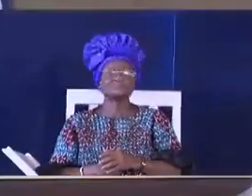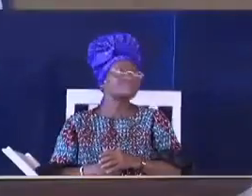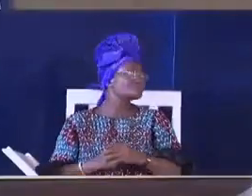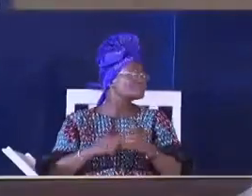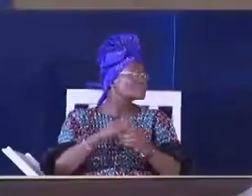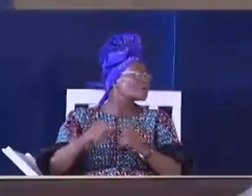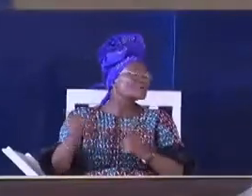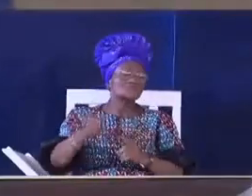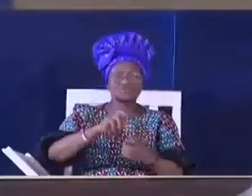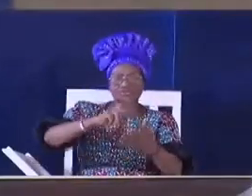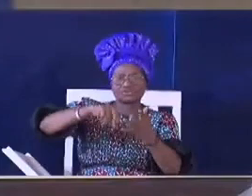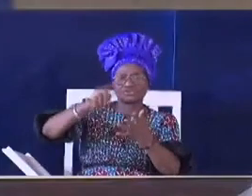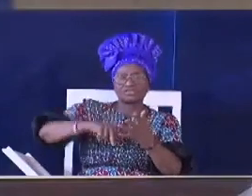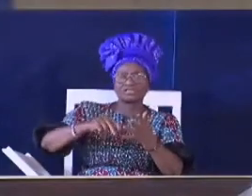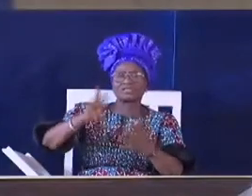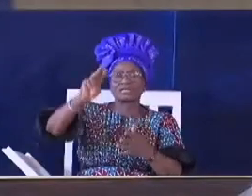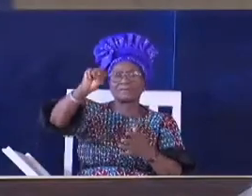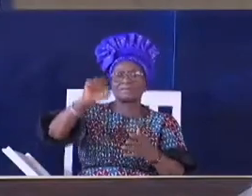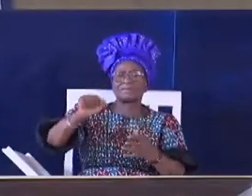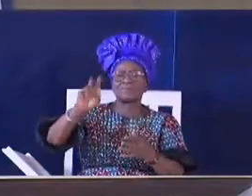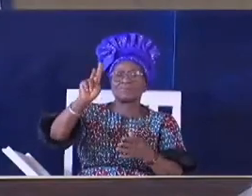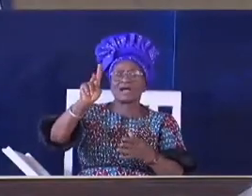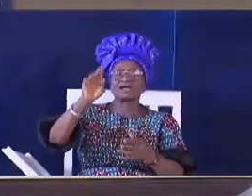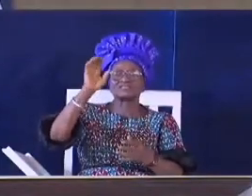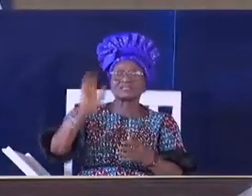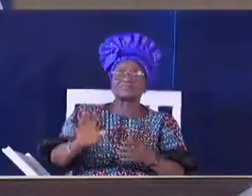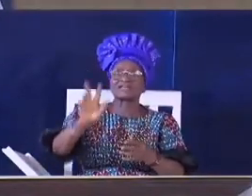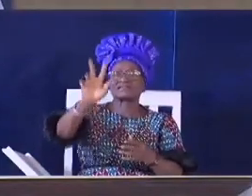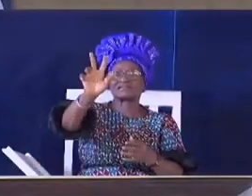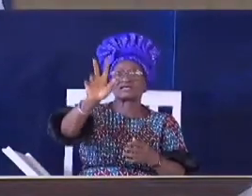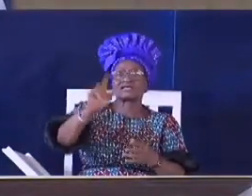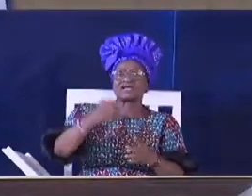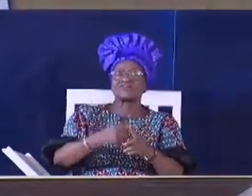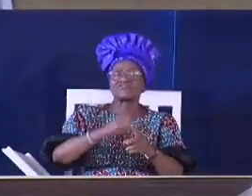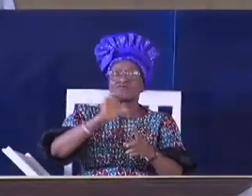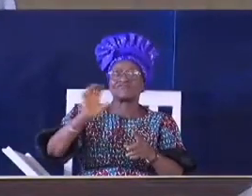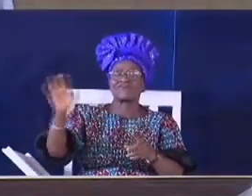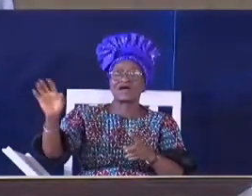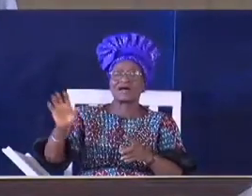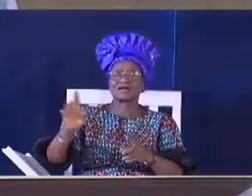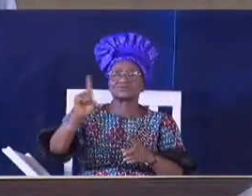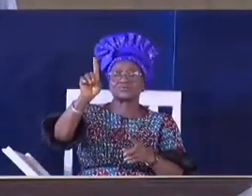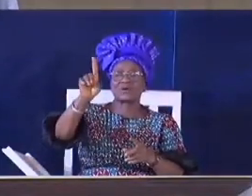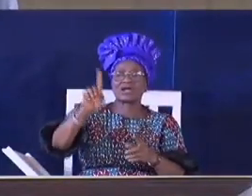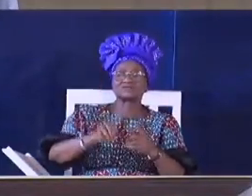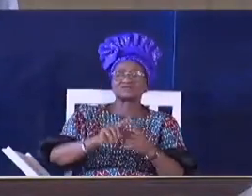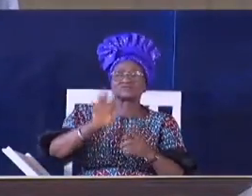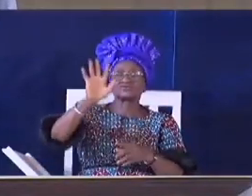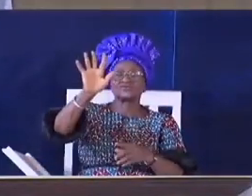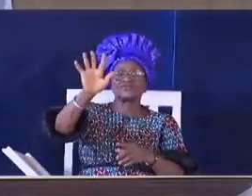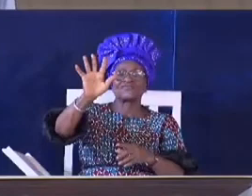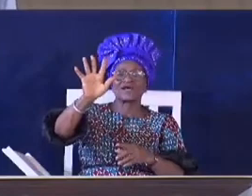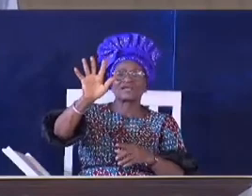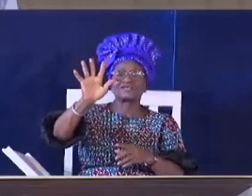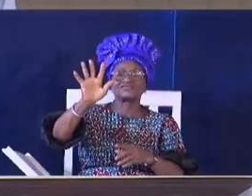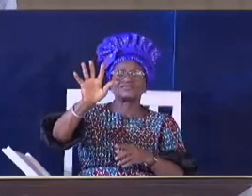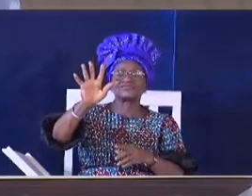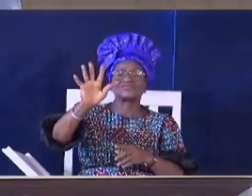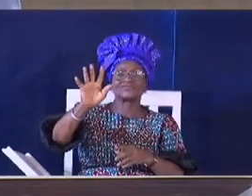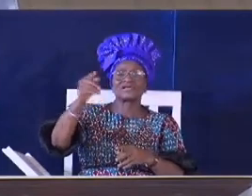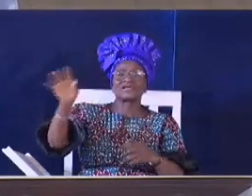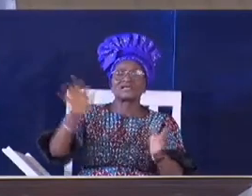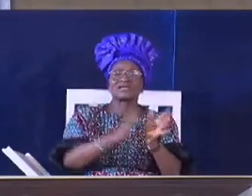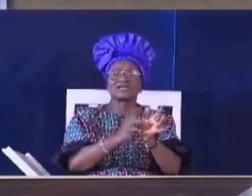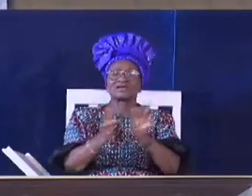When you read Mark chapter 3 from verse 1 to 5, Mark chapter 3 from verse 1 to 5, the